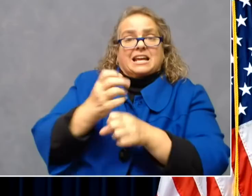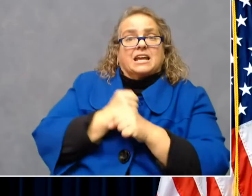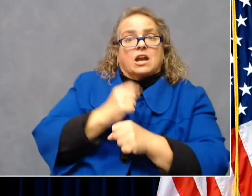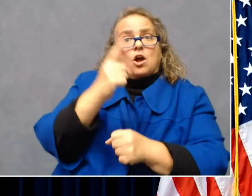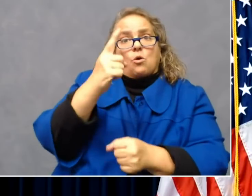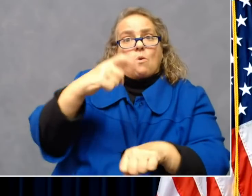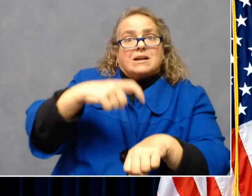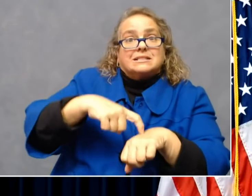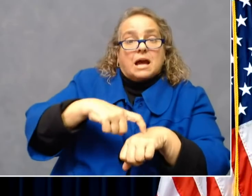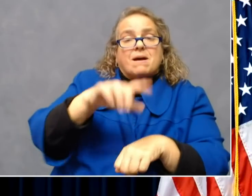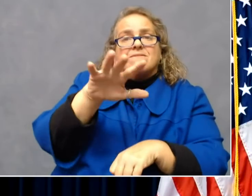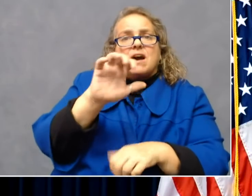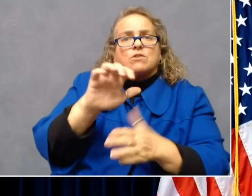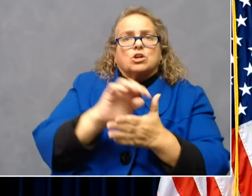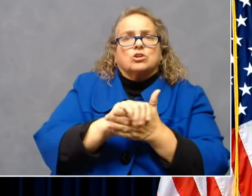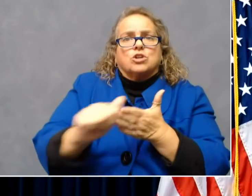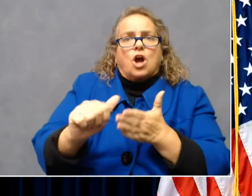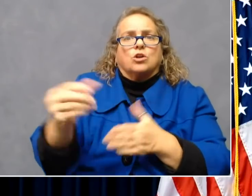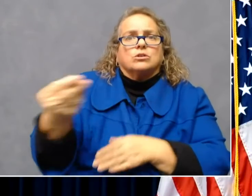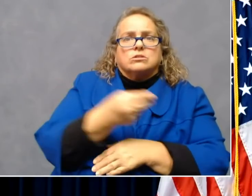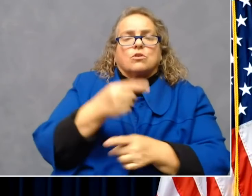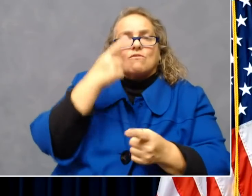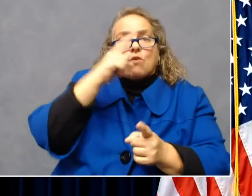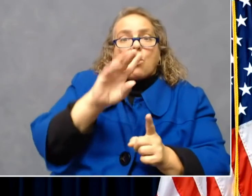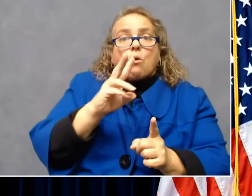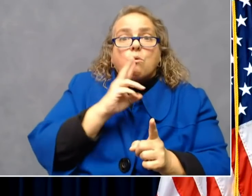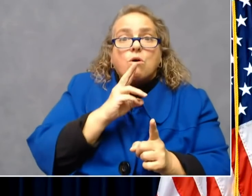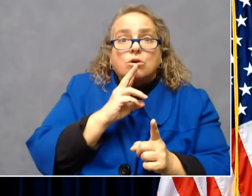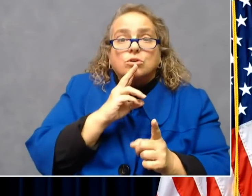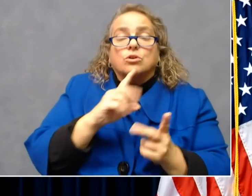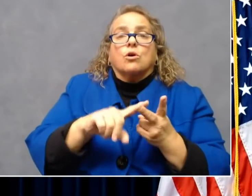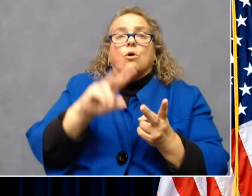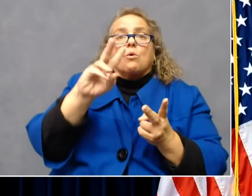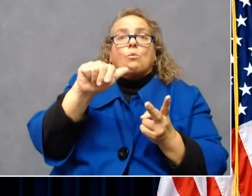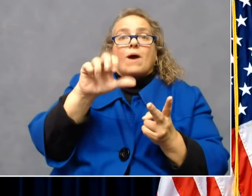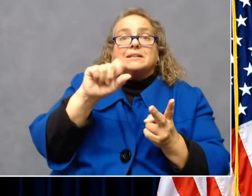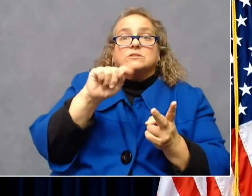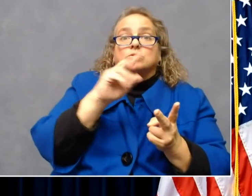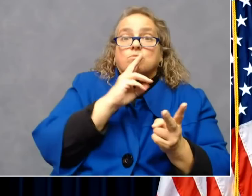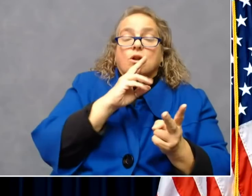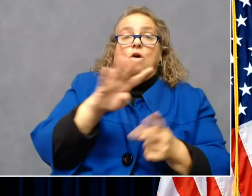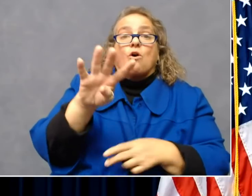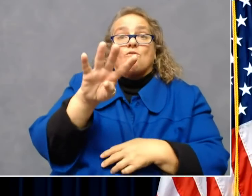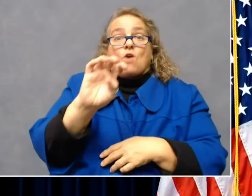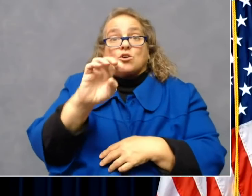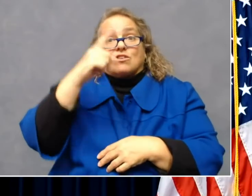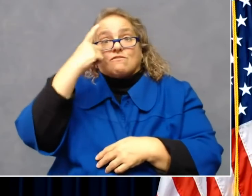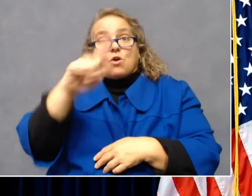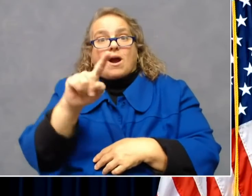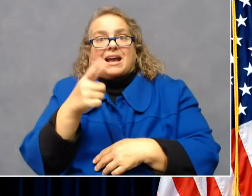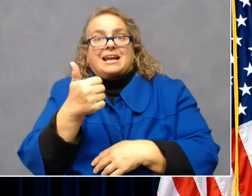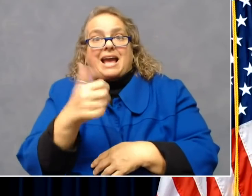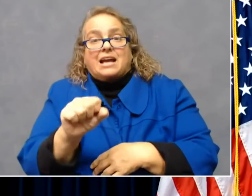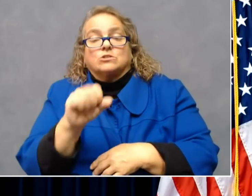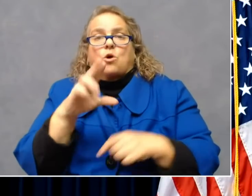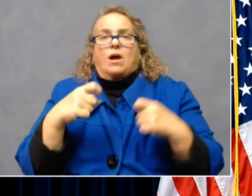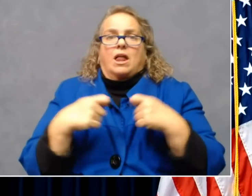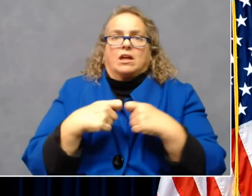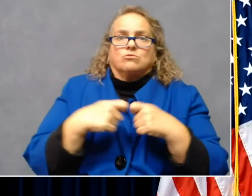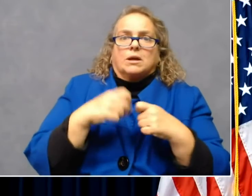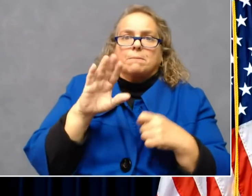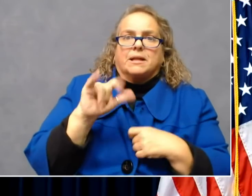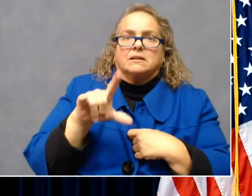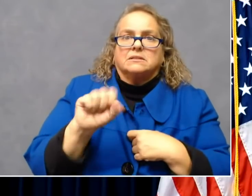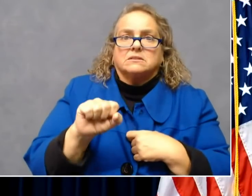benefit towards their water and or wastewater and $400 towards their natural gas or electricity bills.